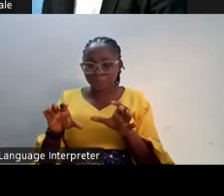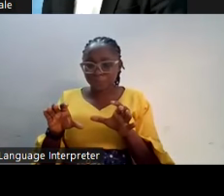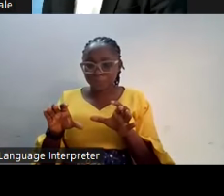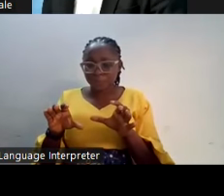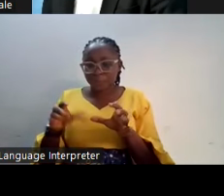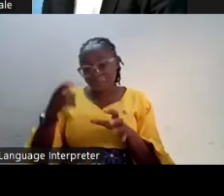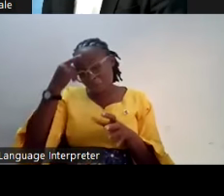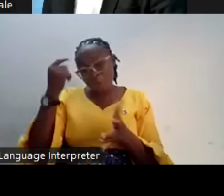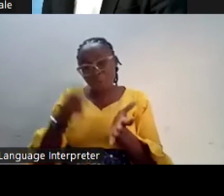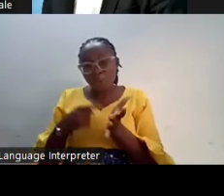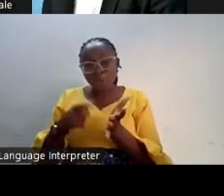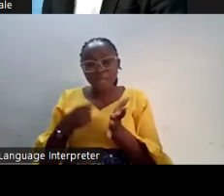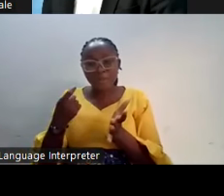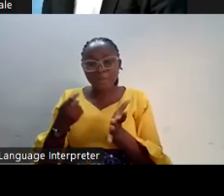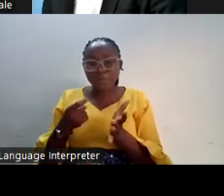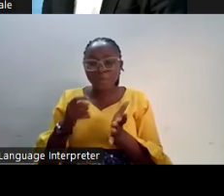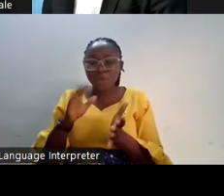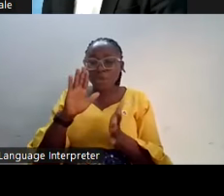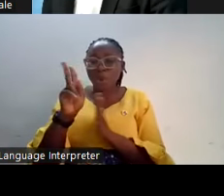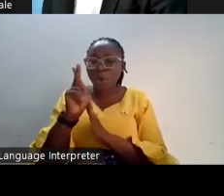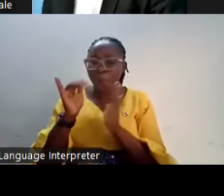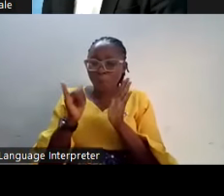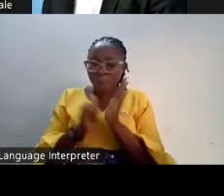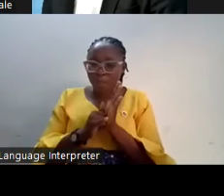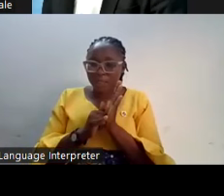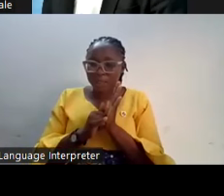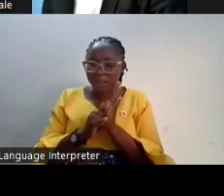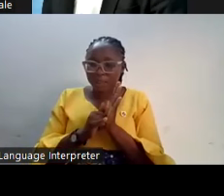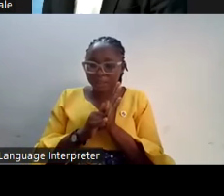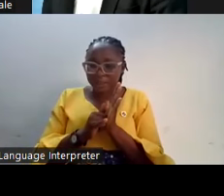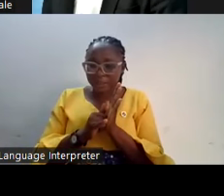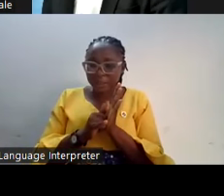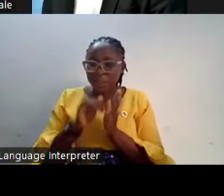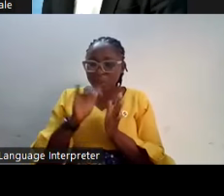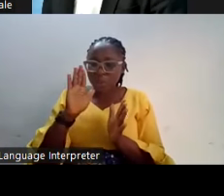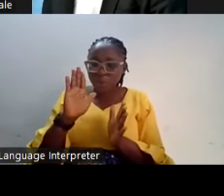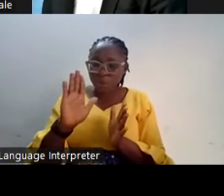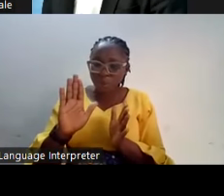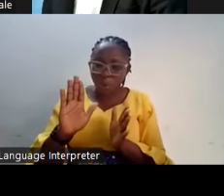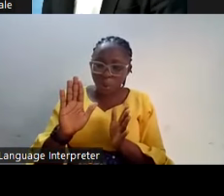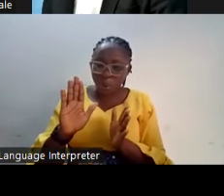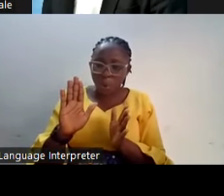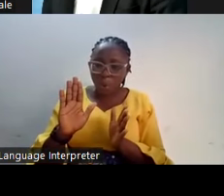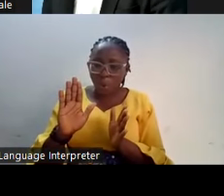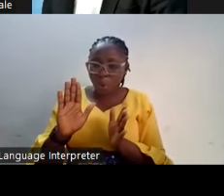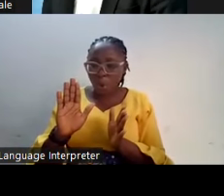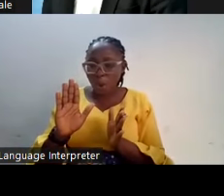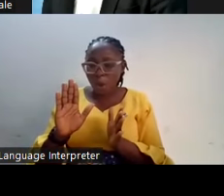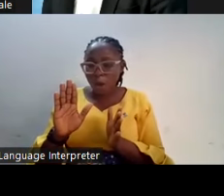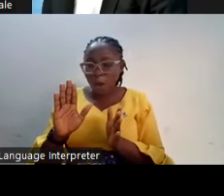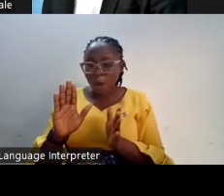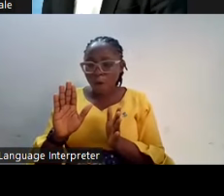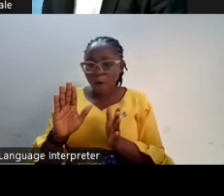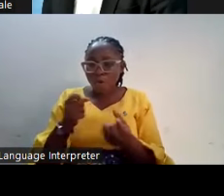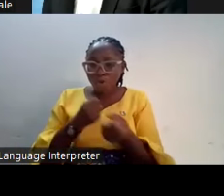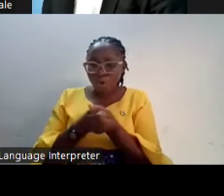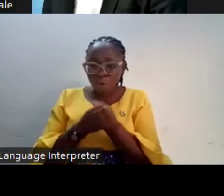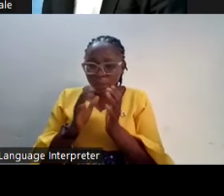because sometimes your policymakers, your funders, may want information from